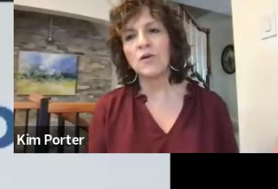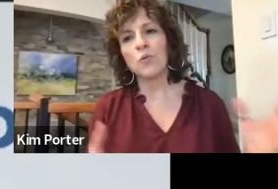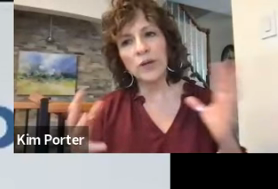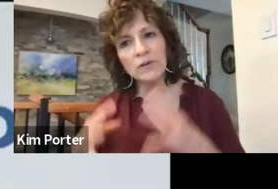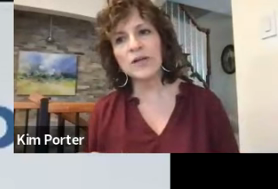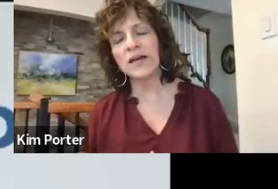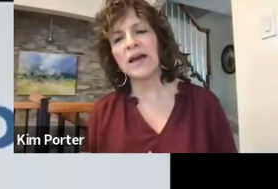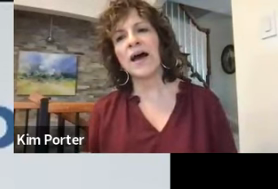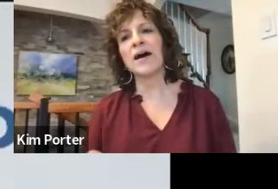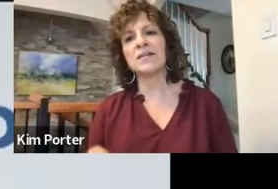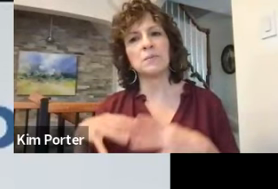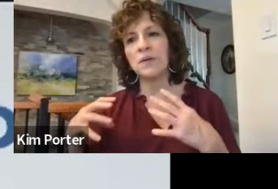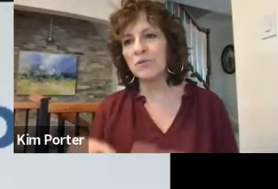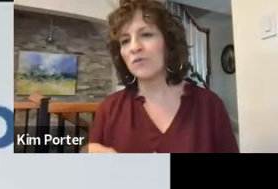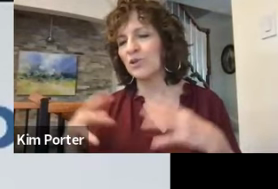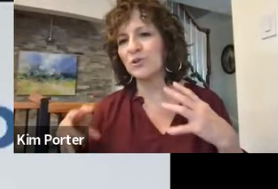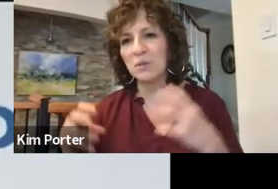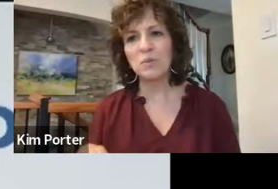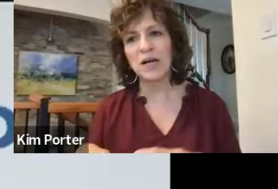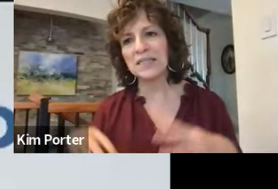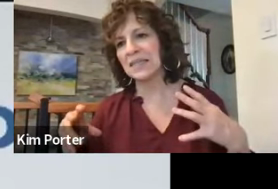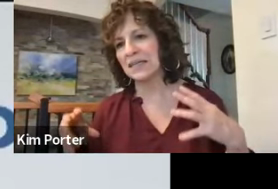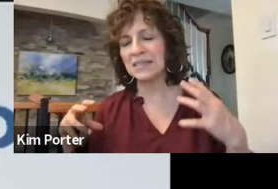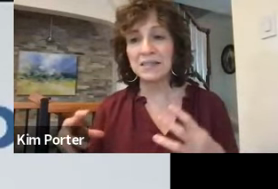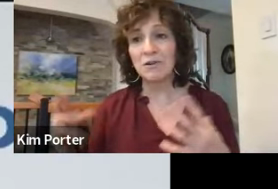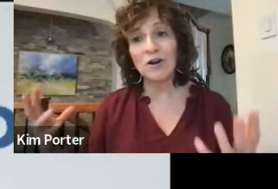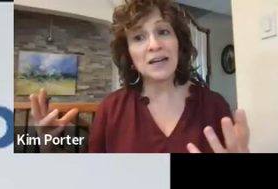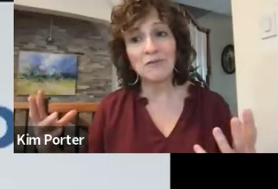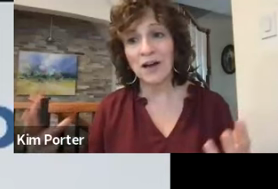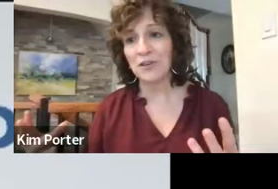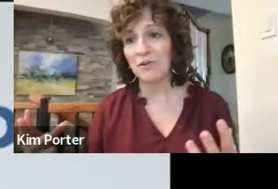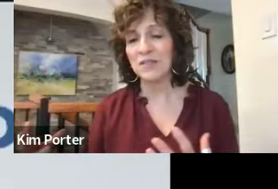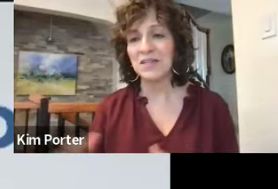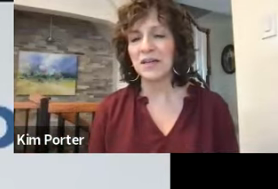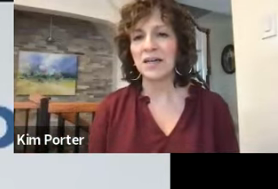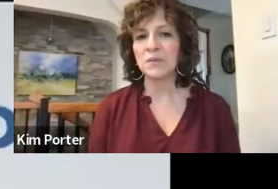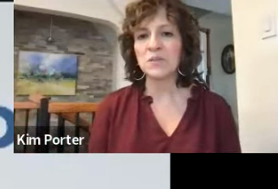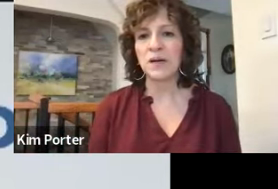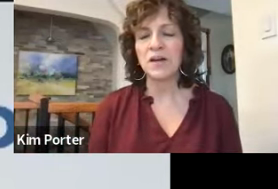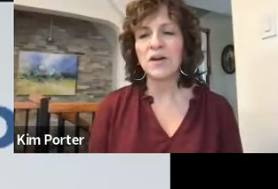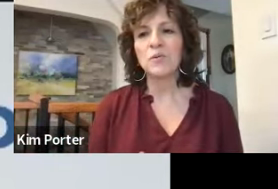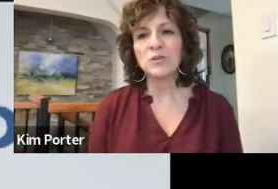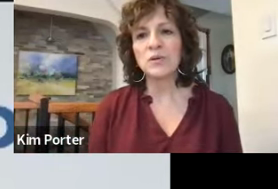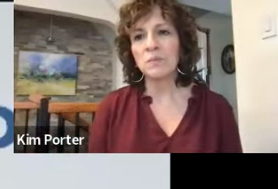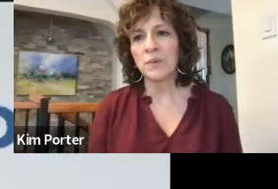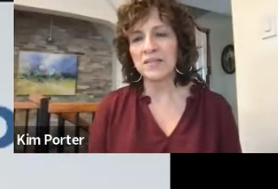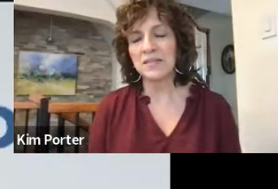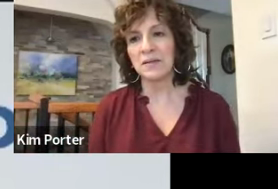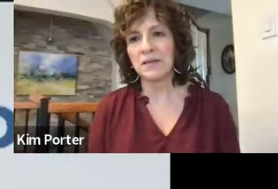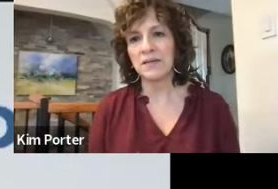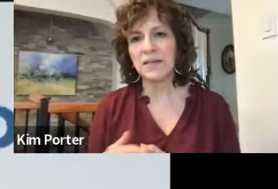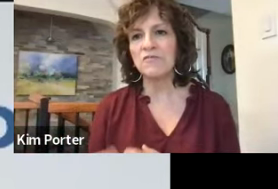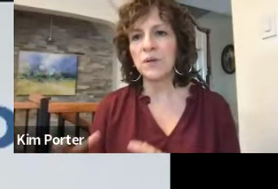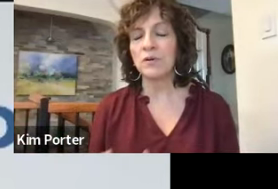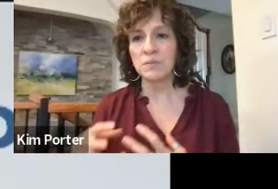perspective. We're looking at peer-reviewed, double-blind studies. There aren't enough out there, obviously, on cannabis, but we're doing our best